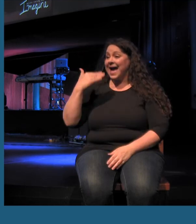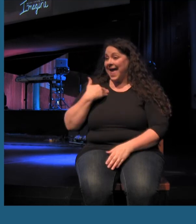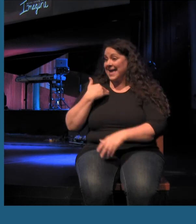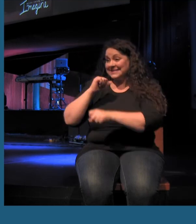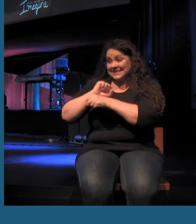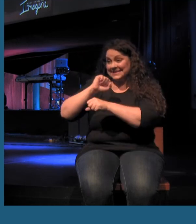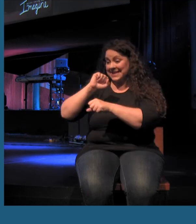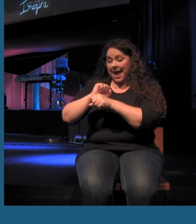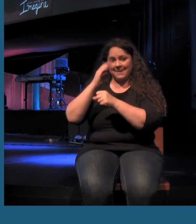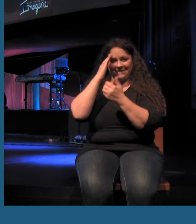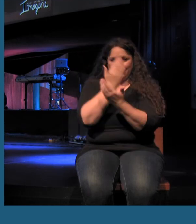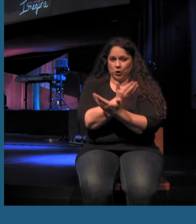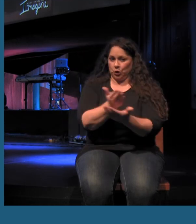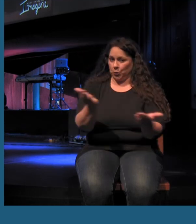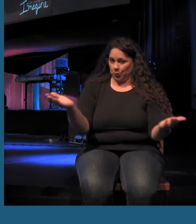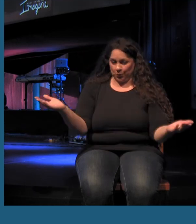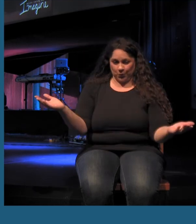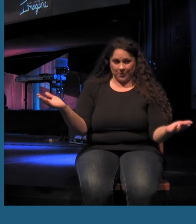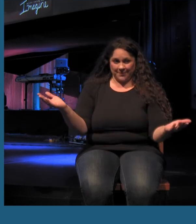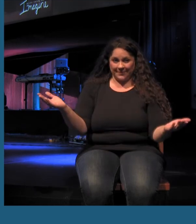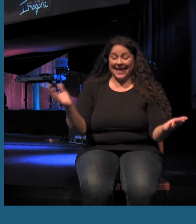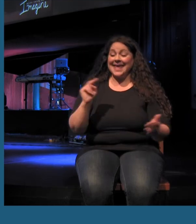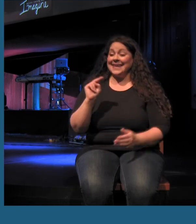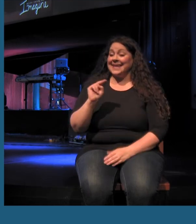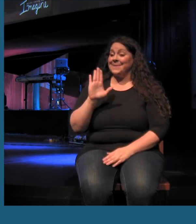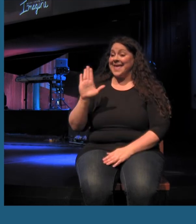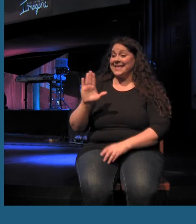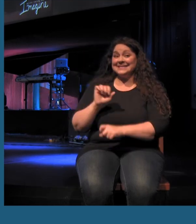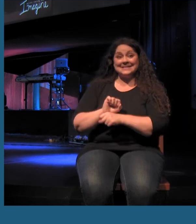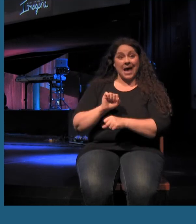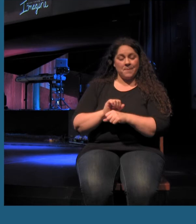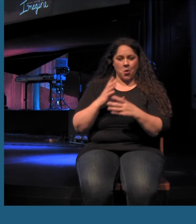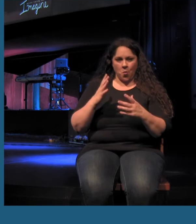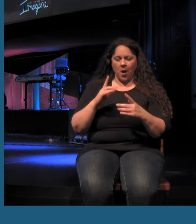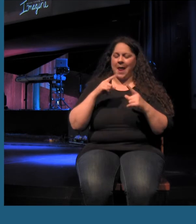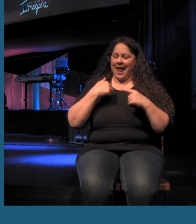Nehemiah's assignment was to coordinate a plan and consolidate the people.